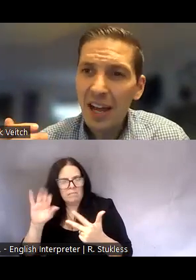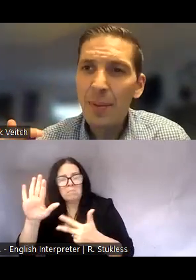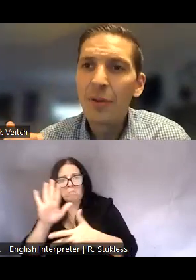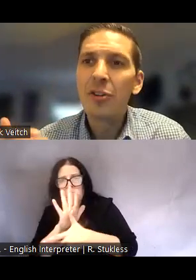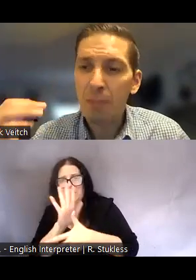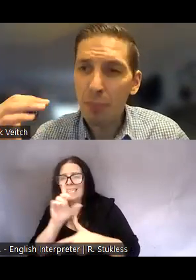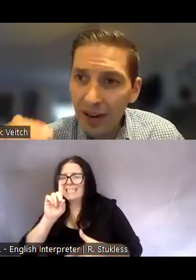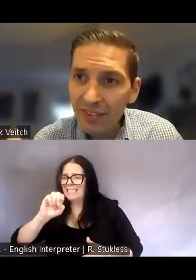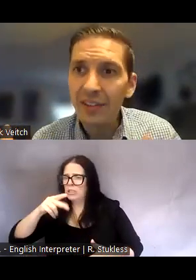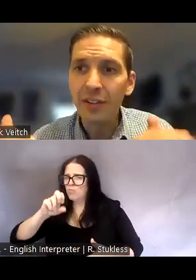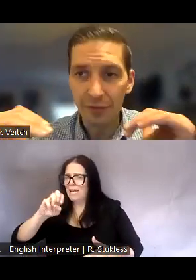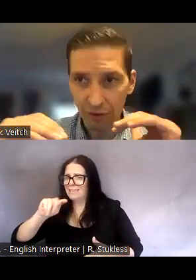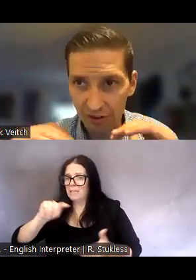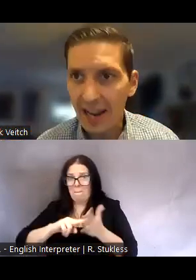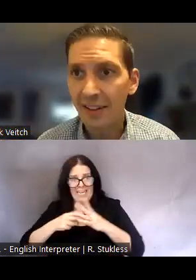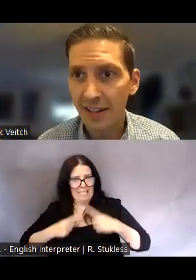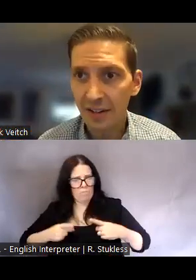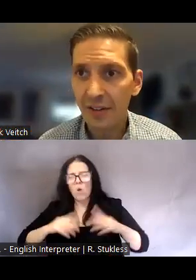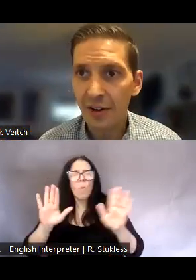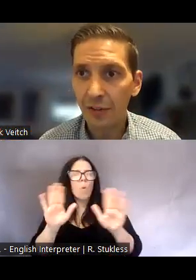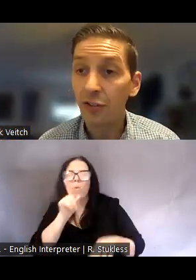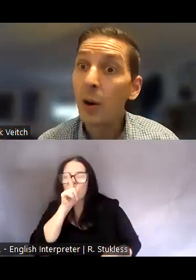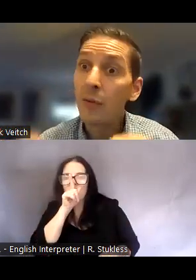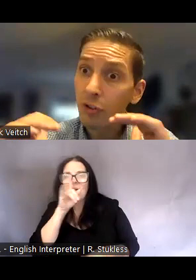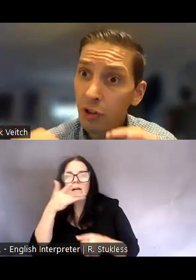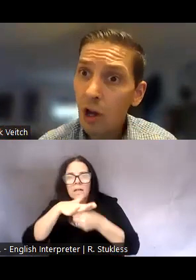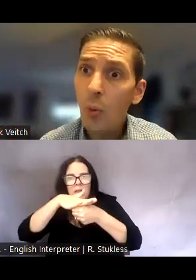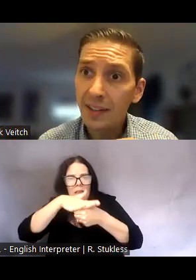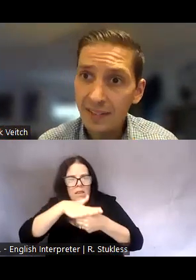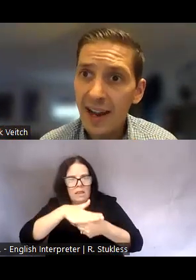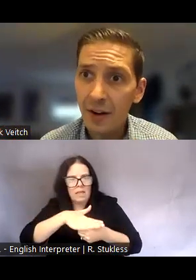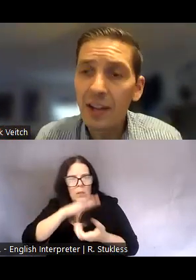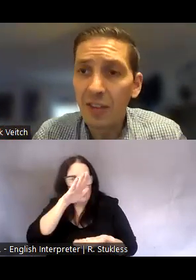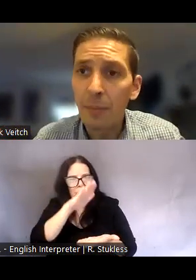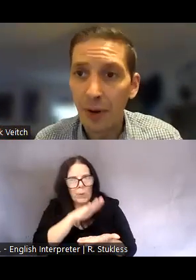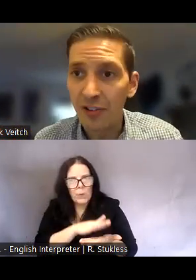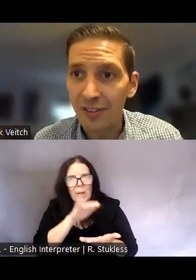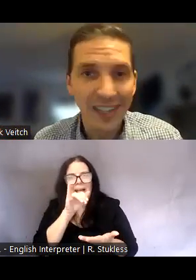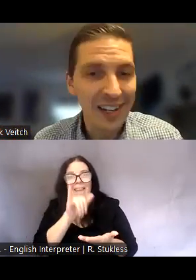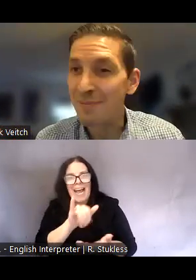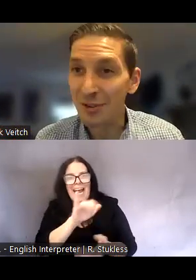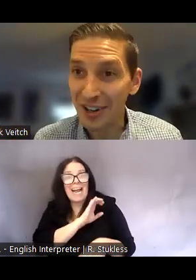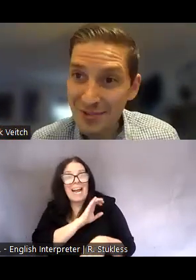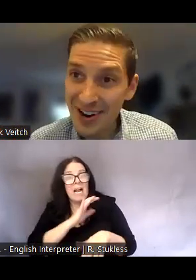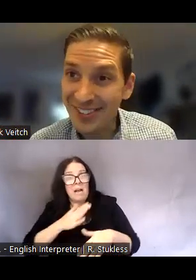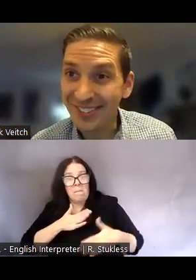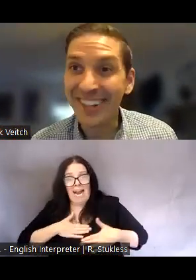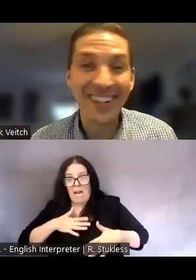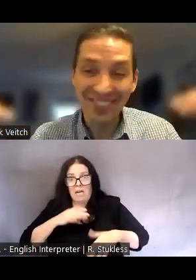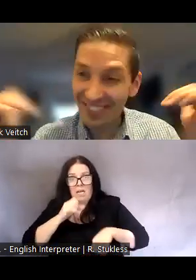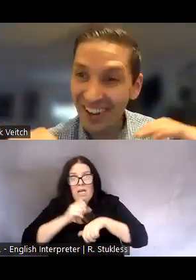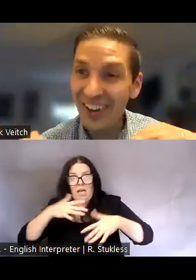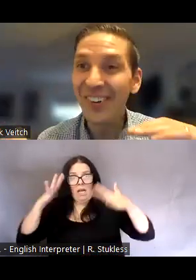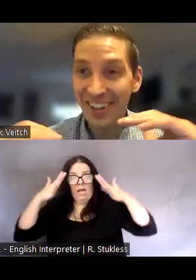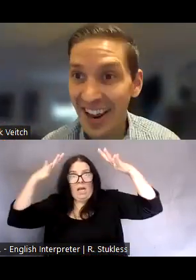Think instead about depressing the functionality of that nervous system, of slowing down its operation. Again, much like I'm trying to